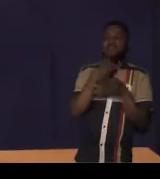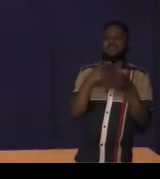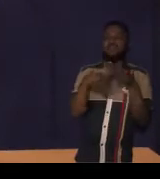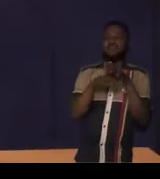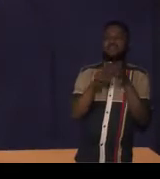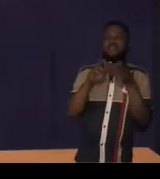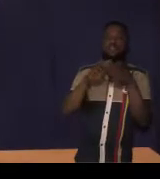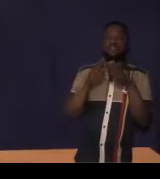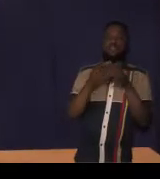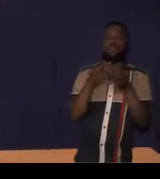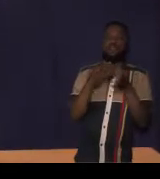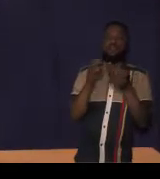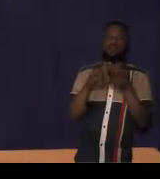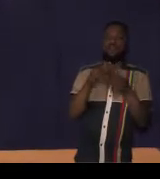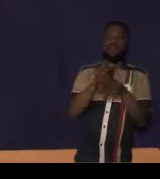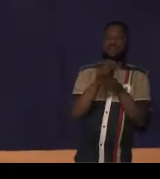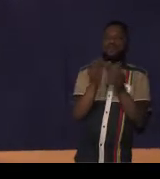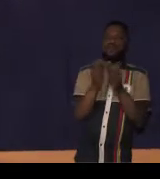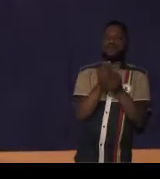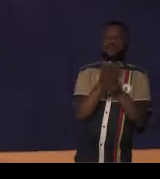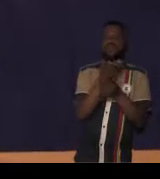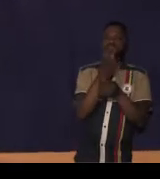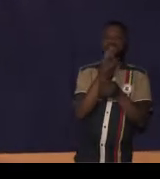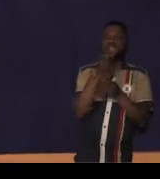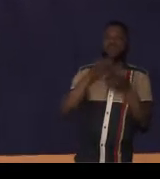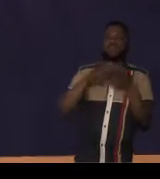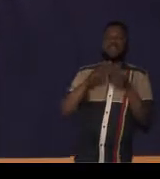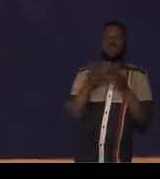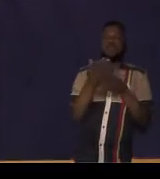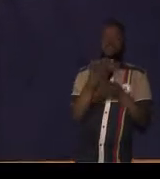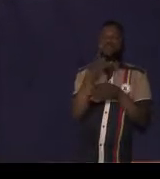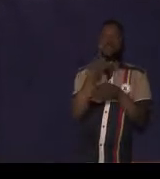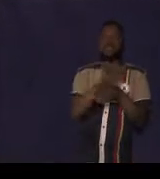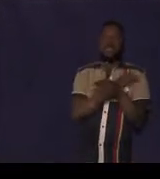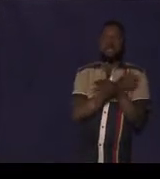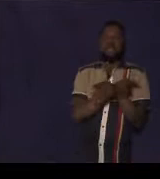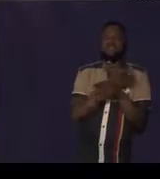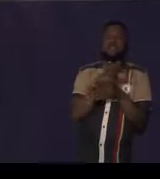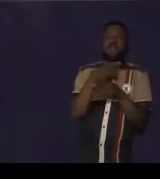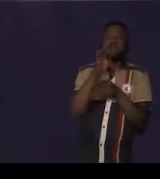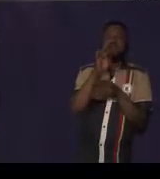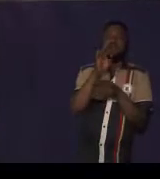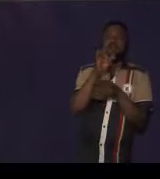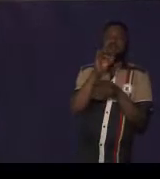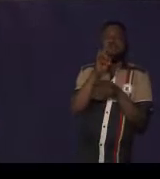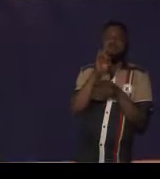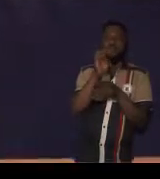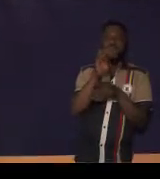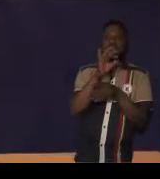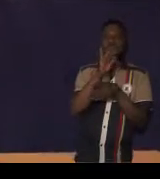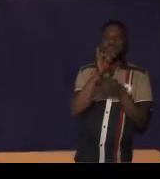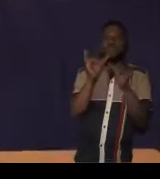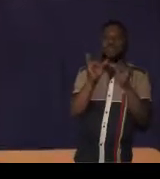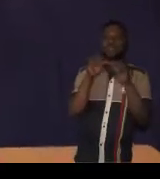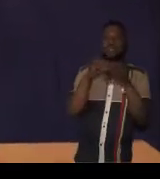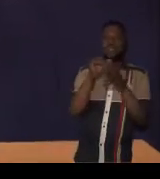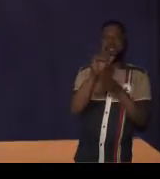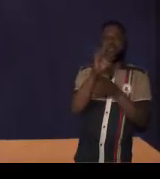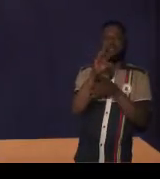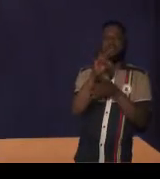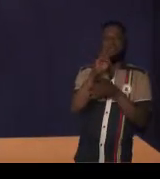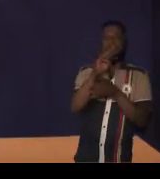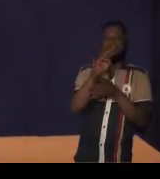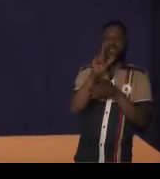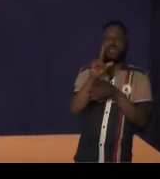basic relationships that we're working with. This is the relationship between the capacity and the volume. The capacity is measured in